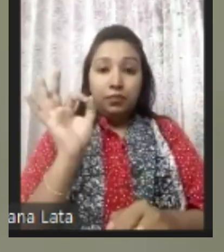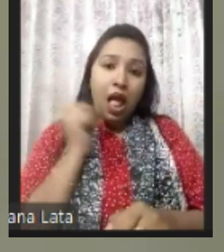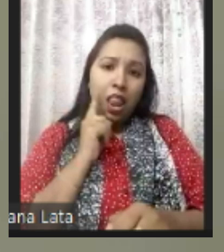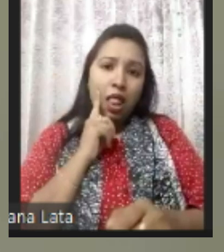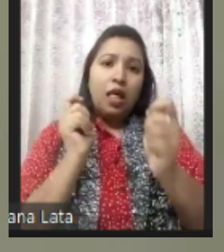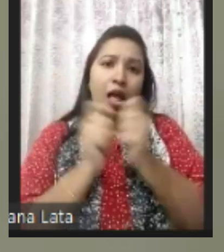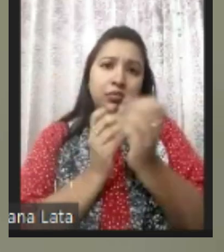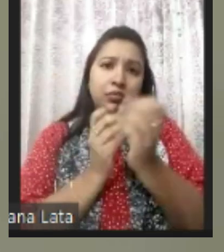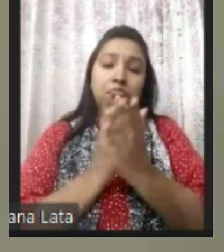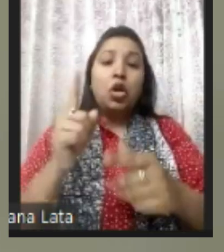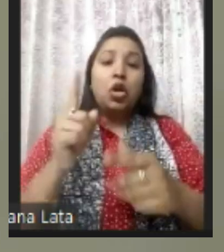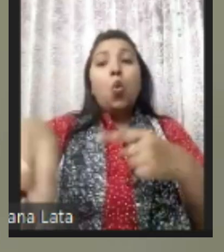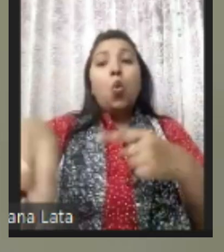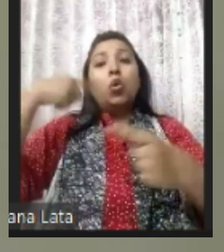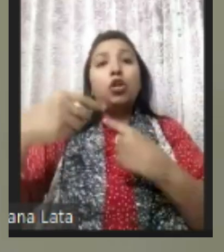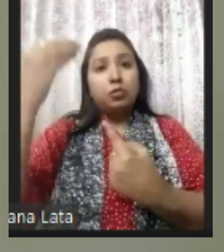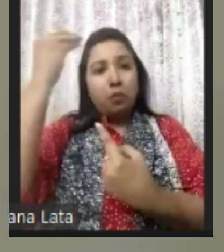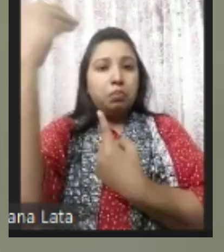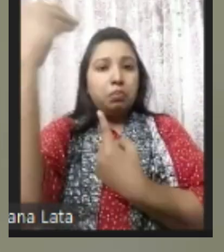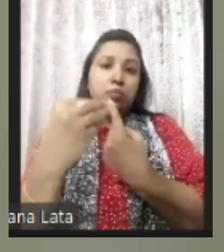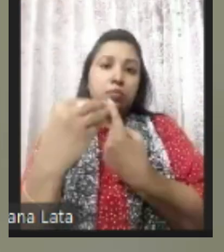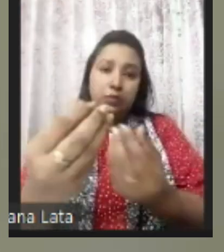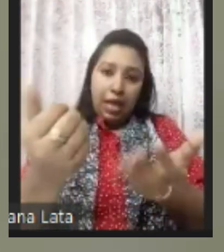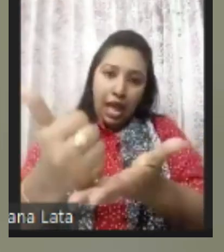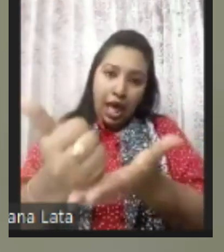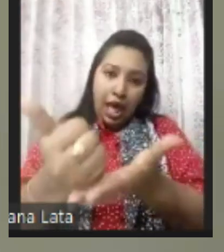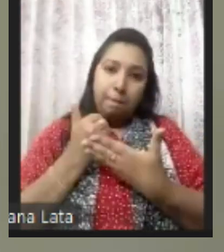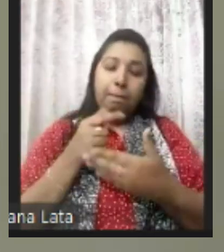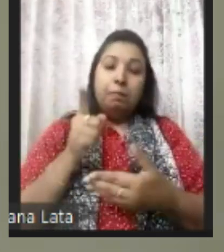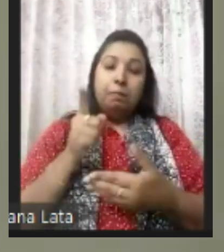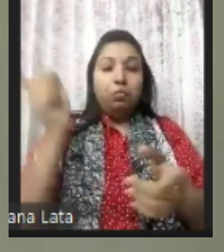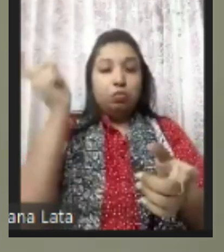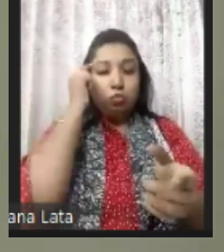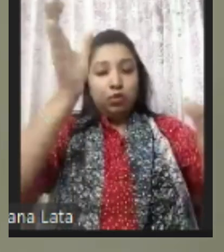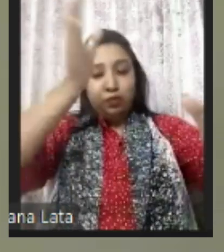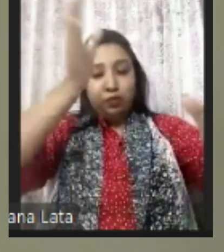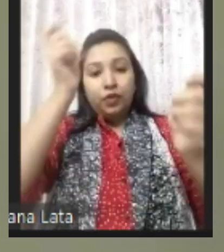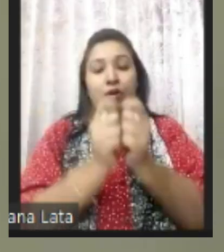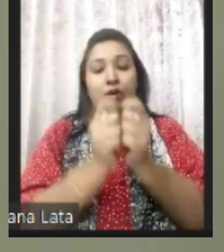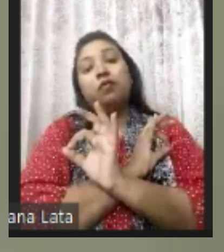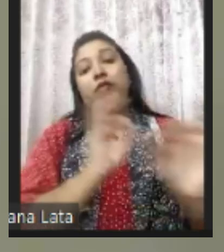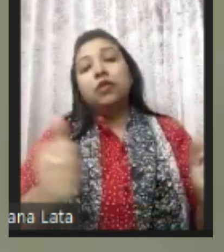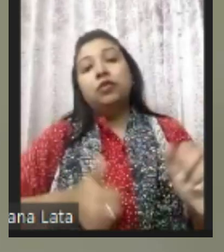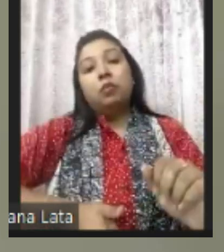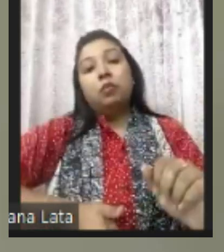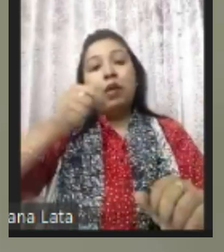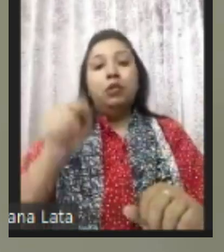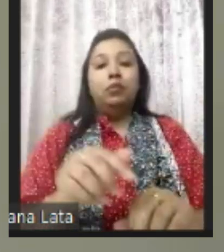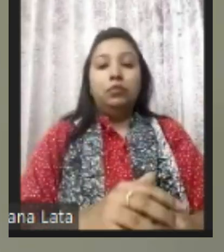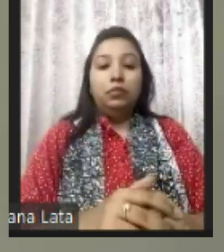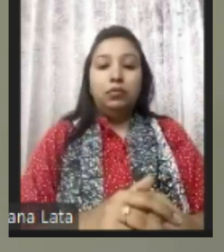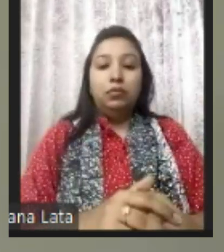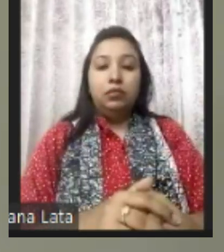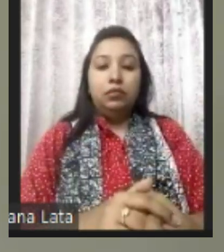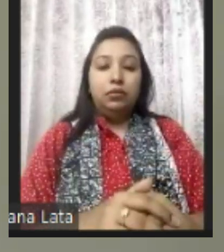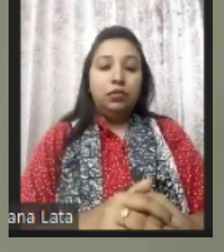at a national and international level towards rights of persons with disability and inclusion in digital lifestyle for persons with